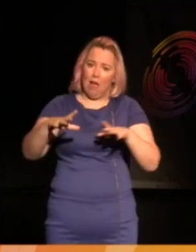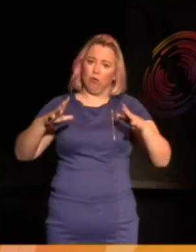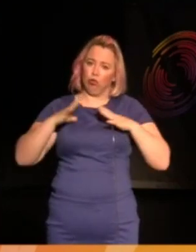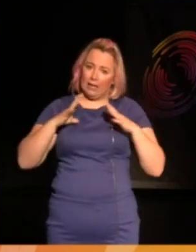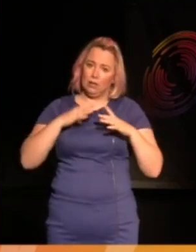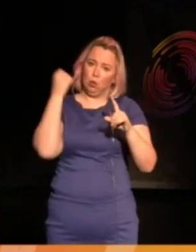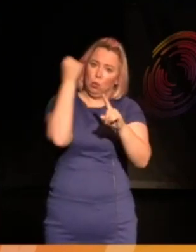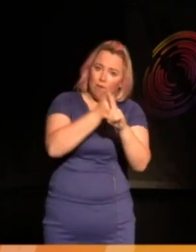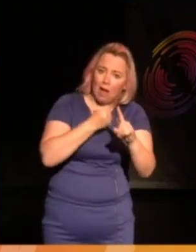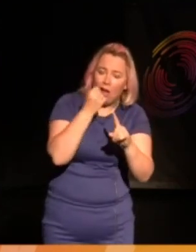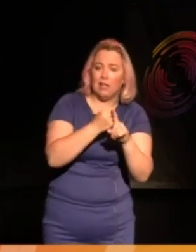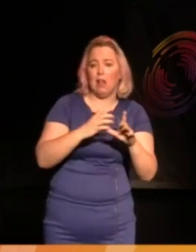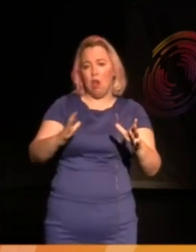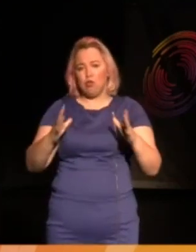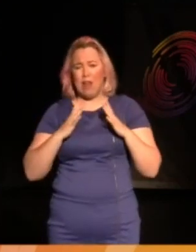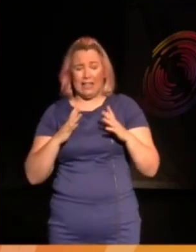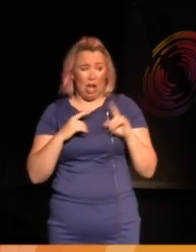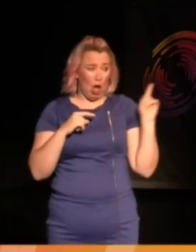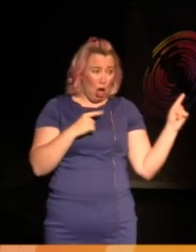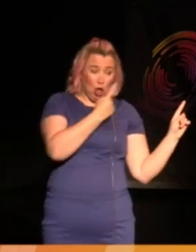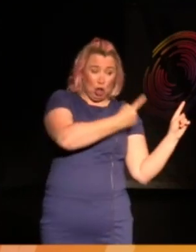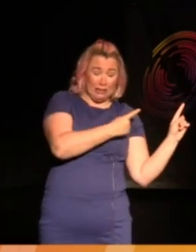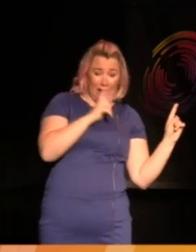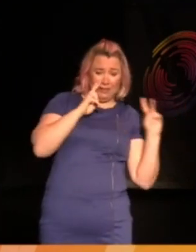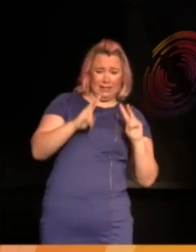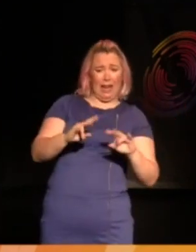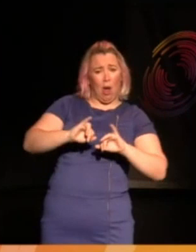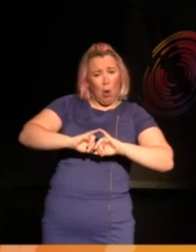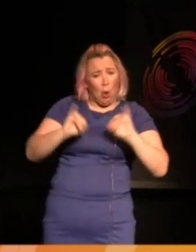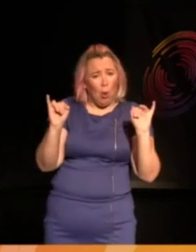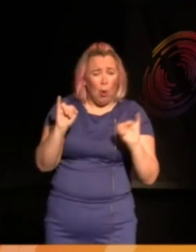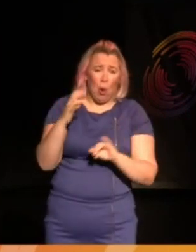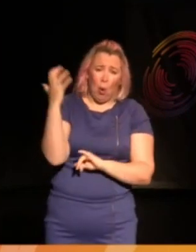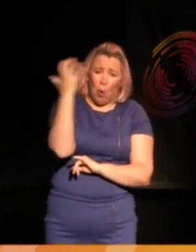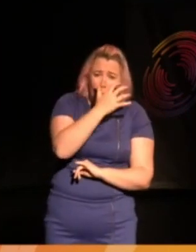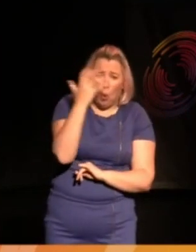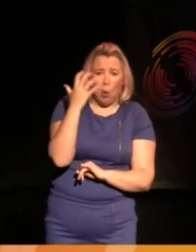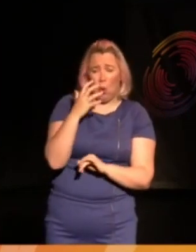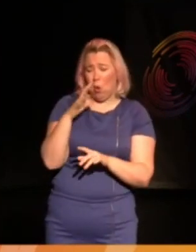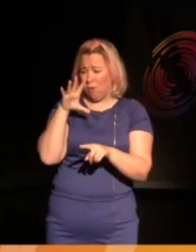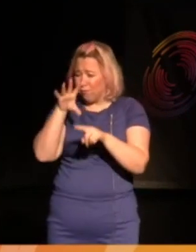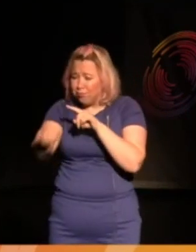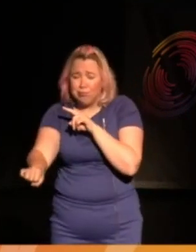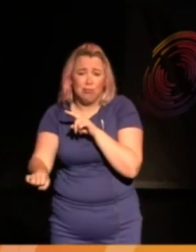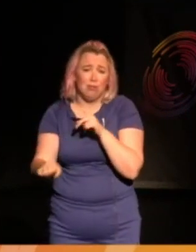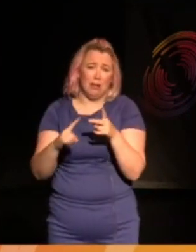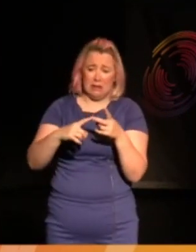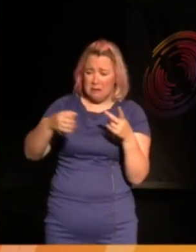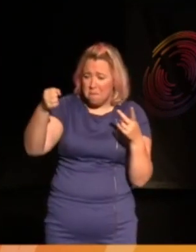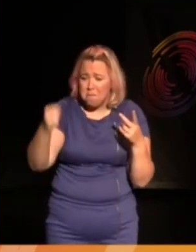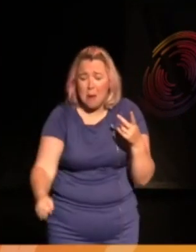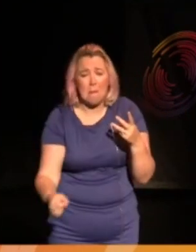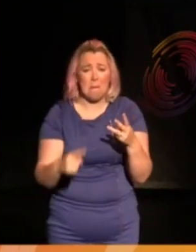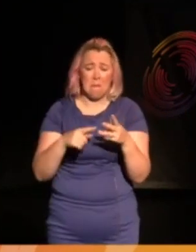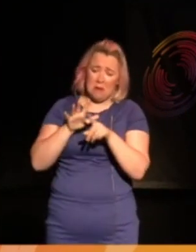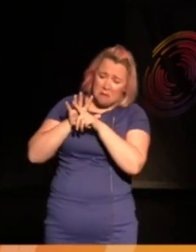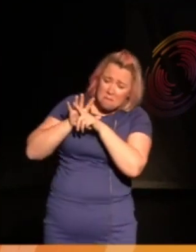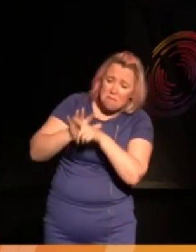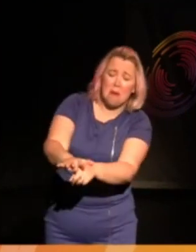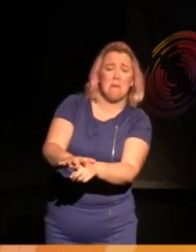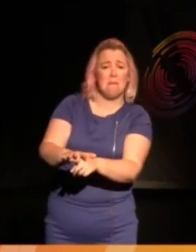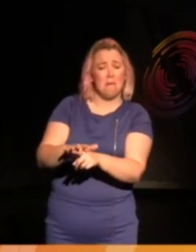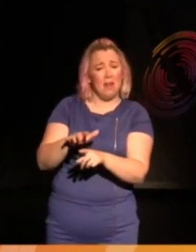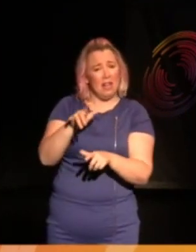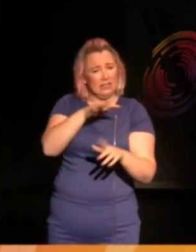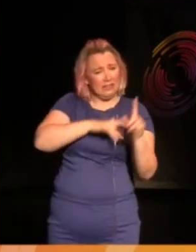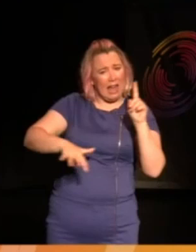deep, wicked things, you know, it's just not just like individual acts, but like deliberately driven into the way that